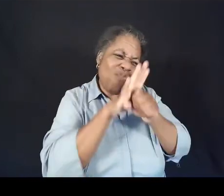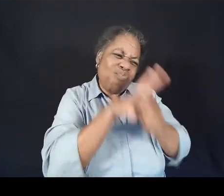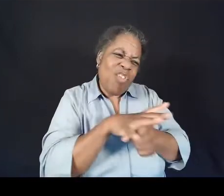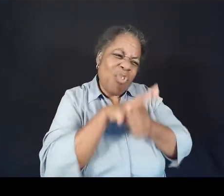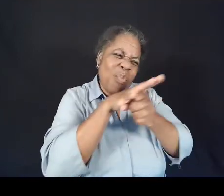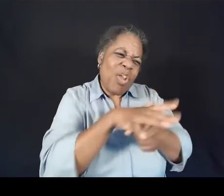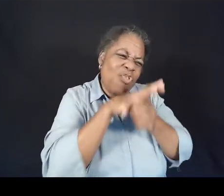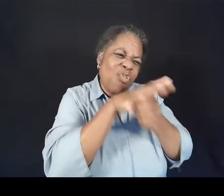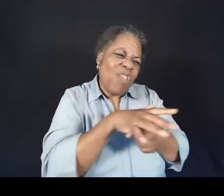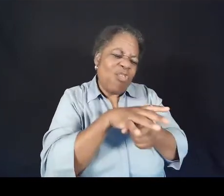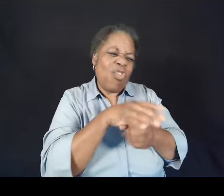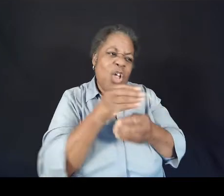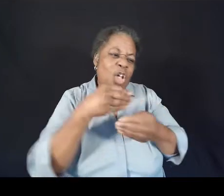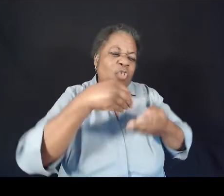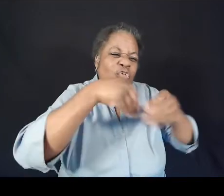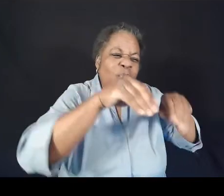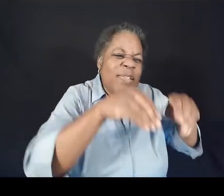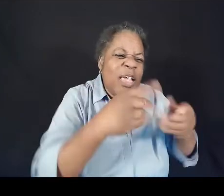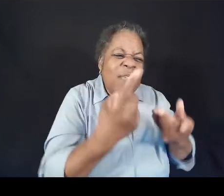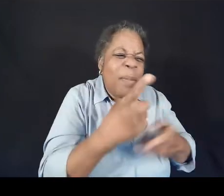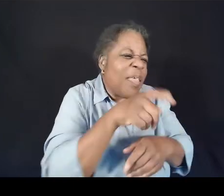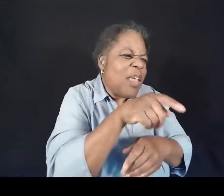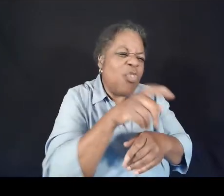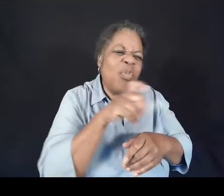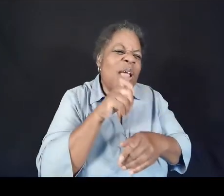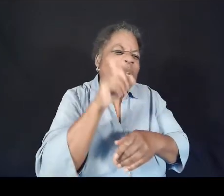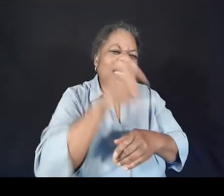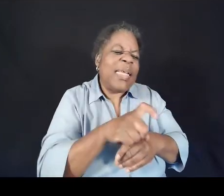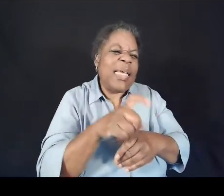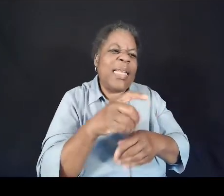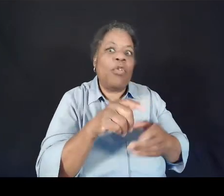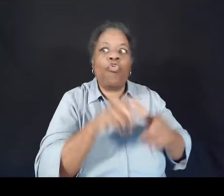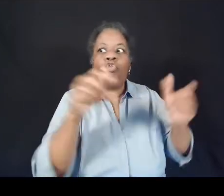that you don't need. It's too much information for me.